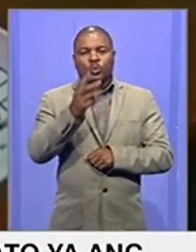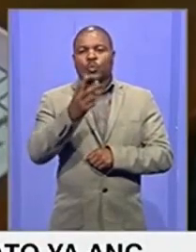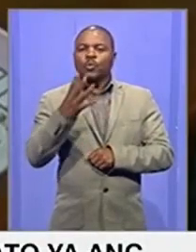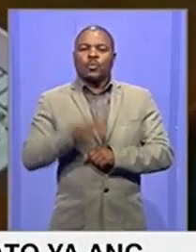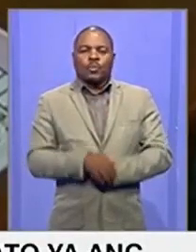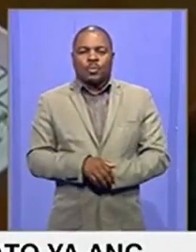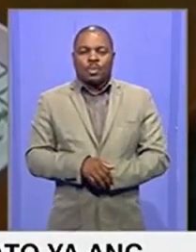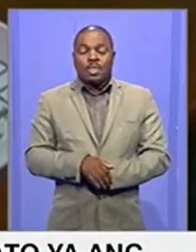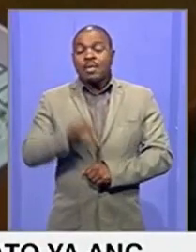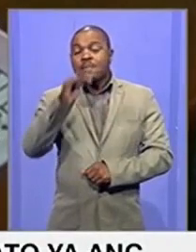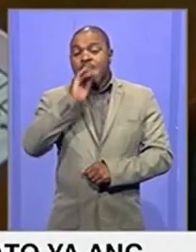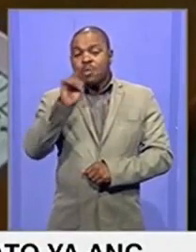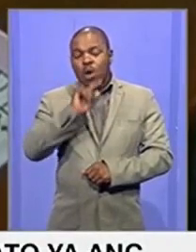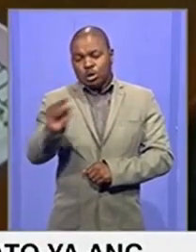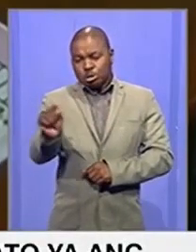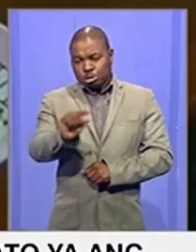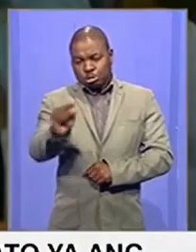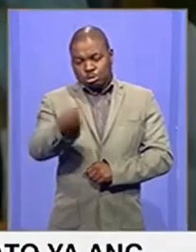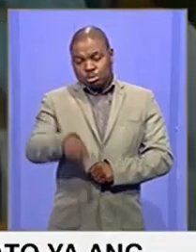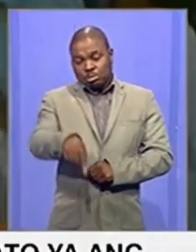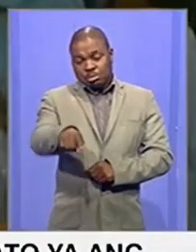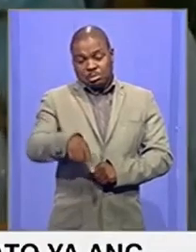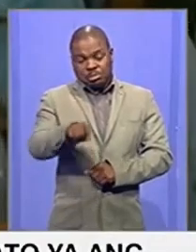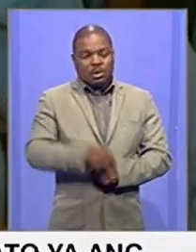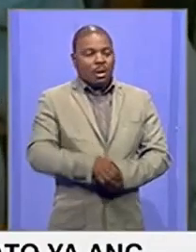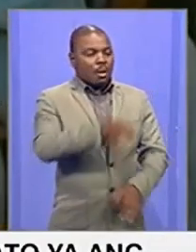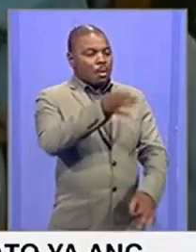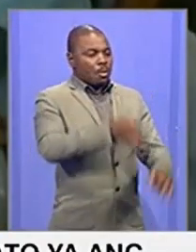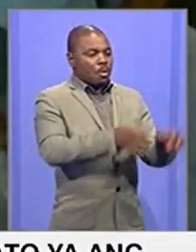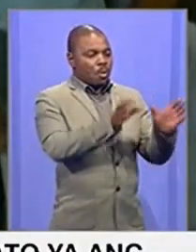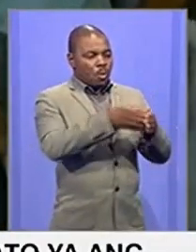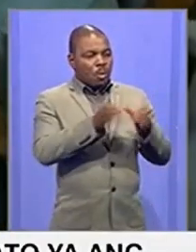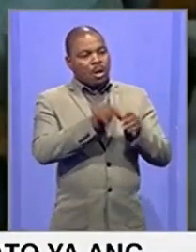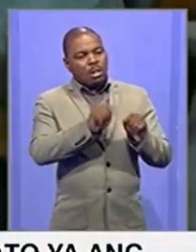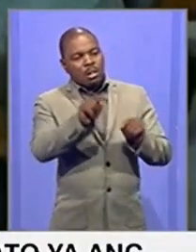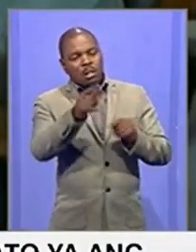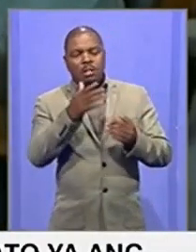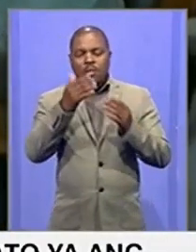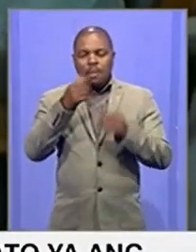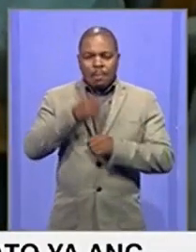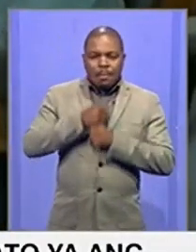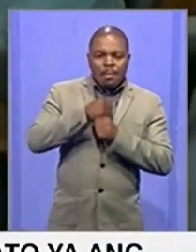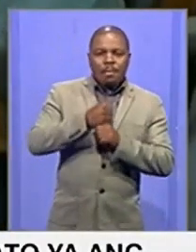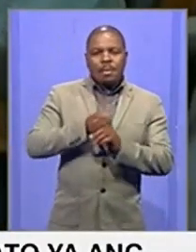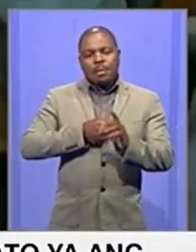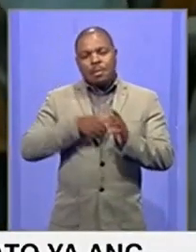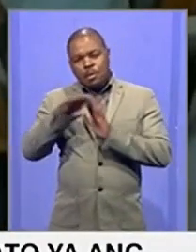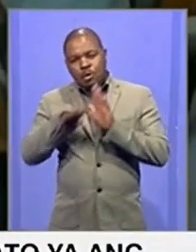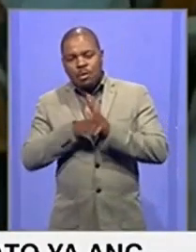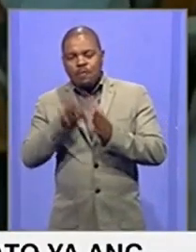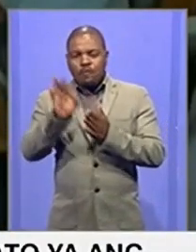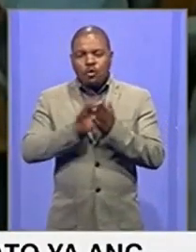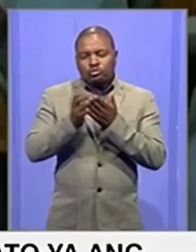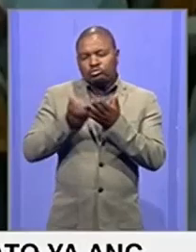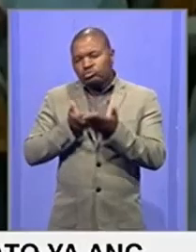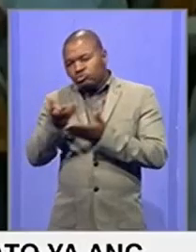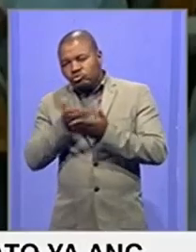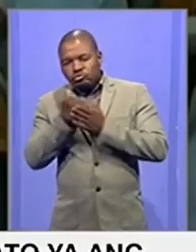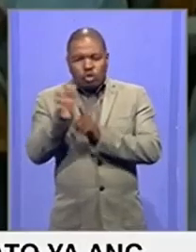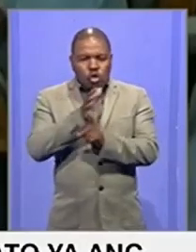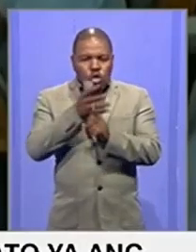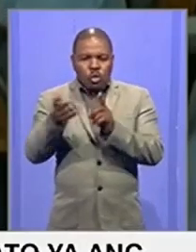gore mo nakong e sa fediseng pelo, makoko a dipolotiki a tla tsena mo matsholong a go ingokela batlhophi. Fela ga